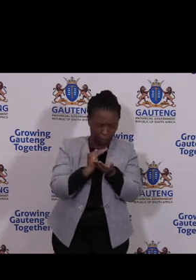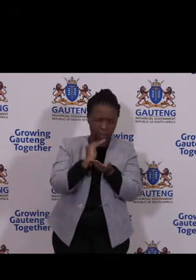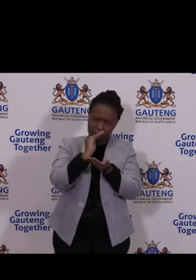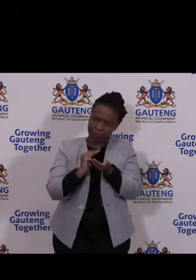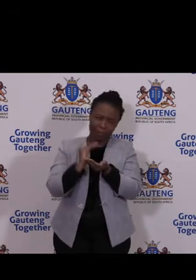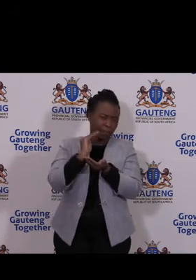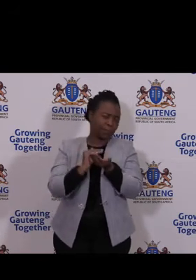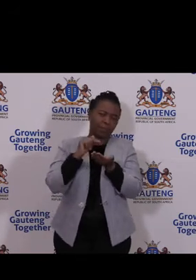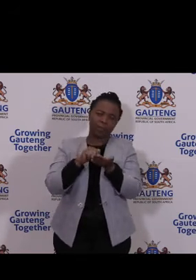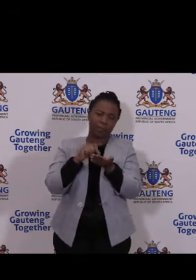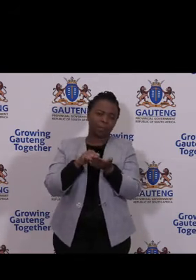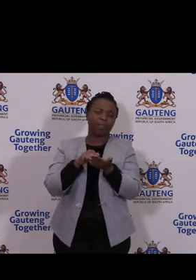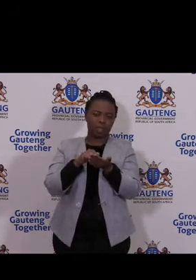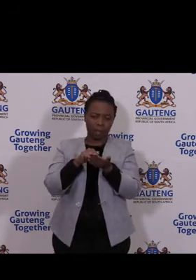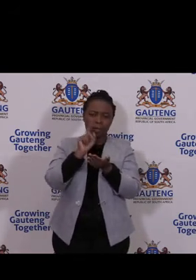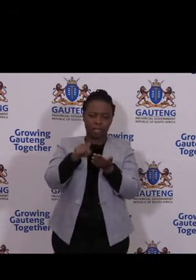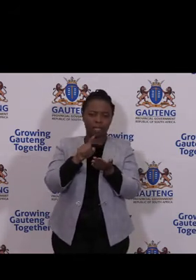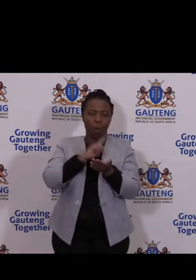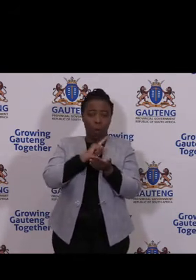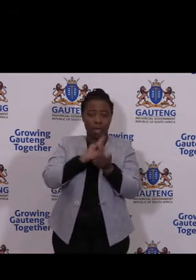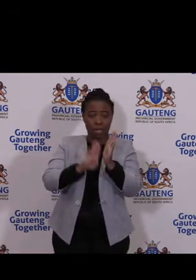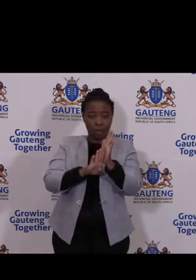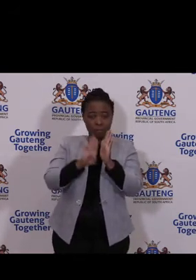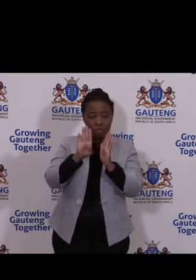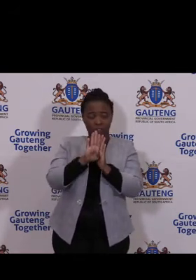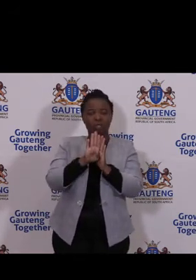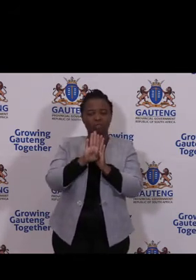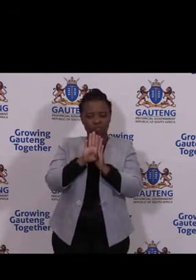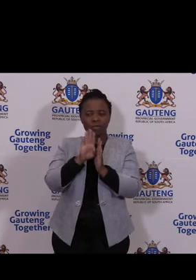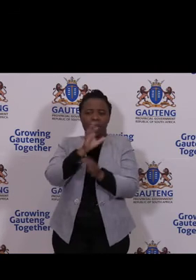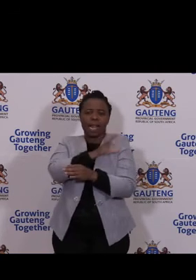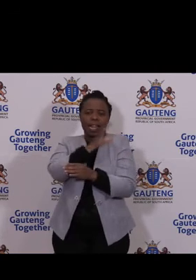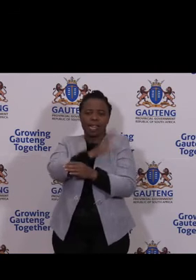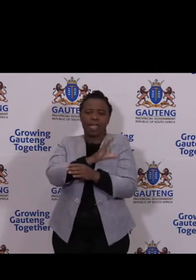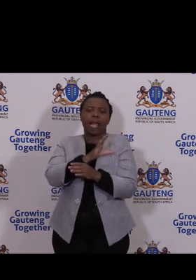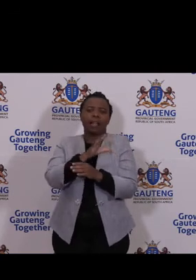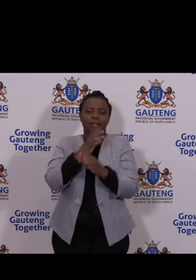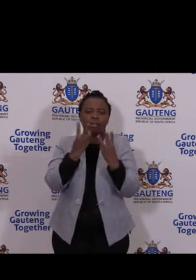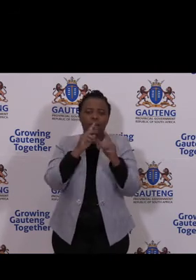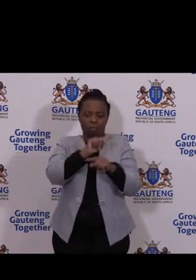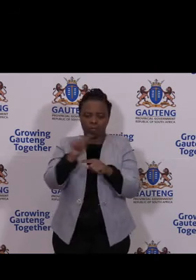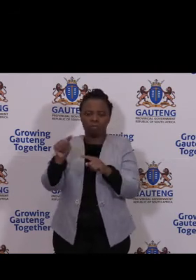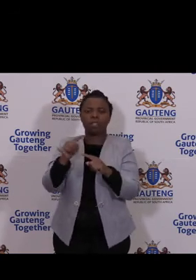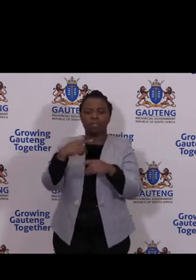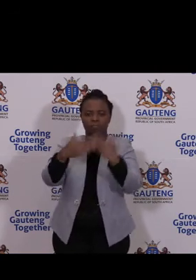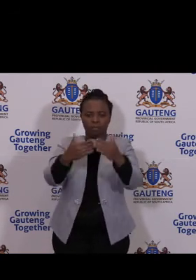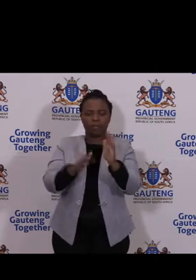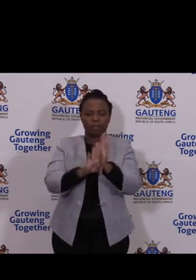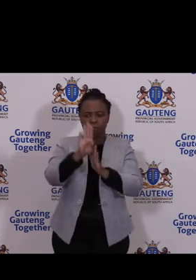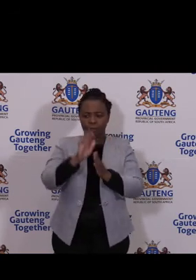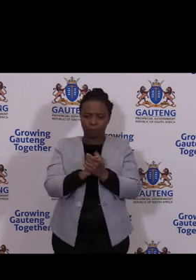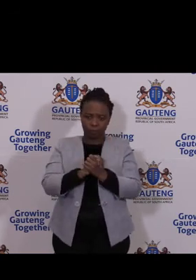work with our clinicians in terms of improving the clinical outcomes, as it were. This